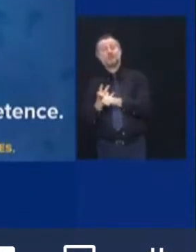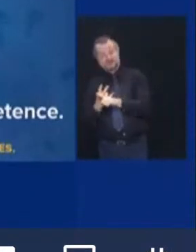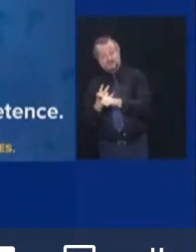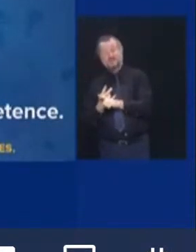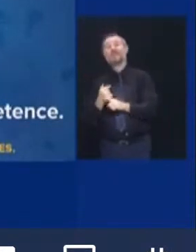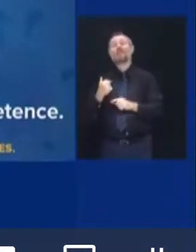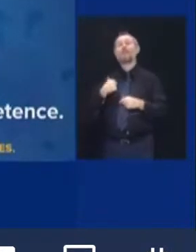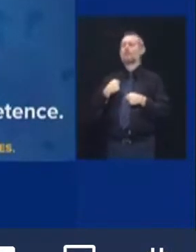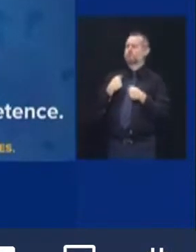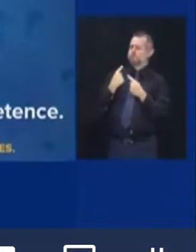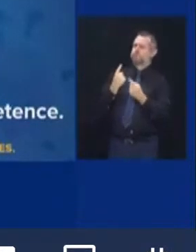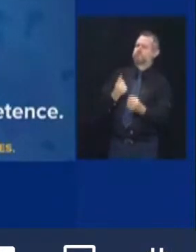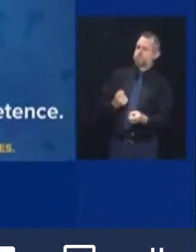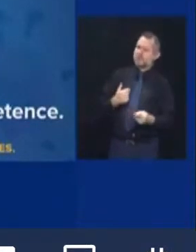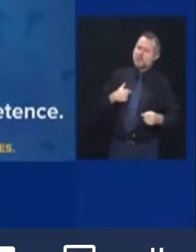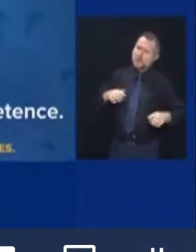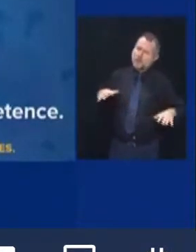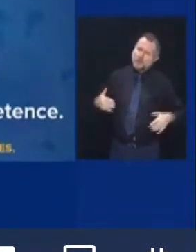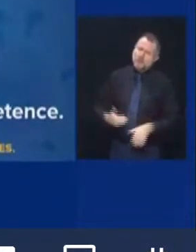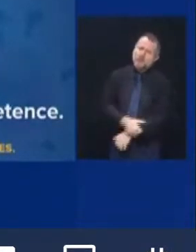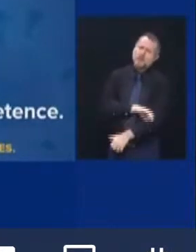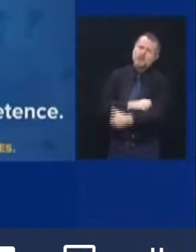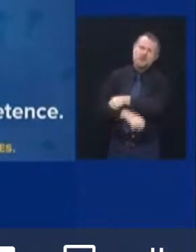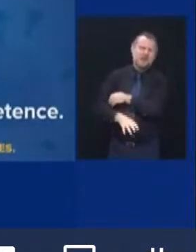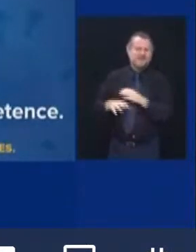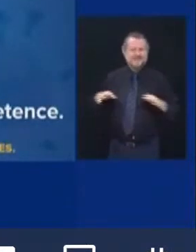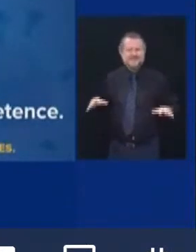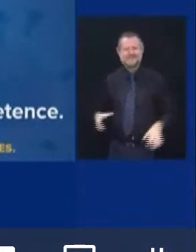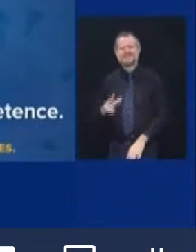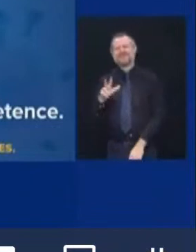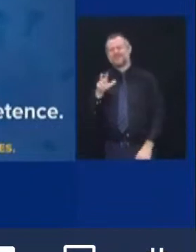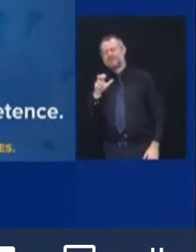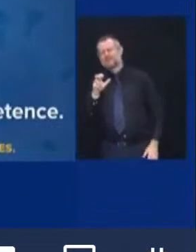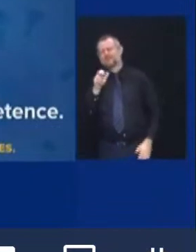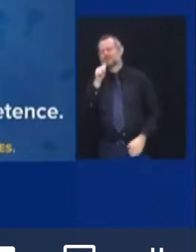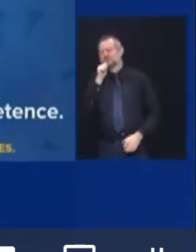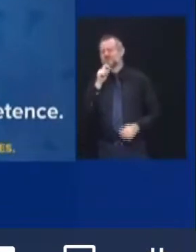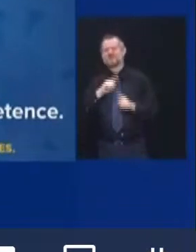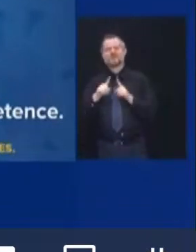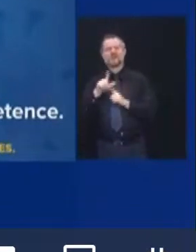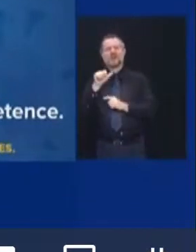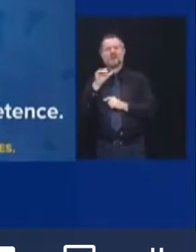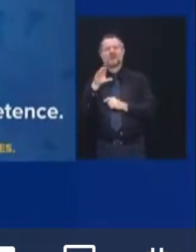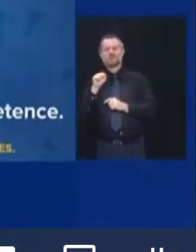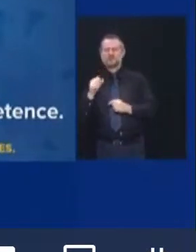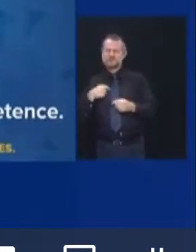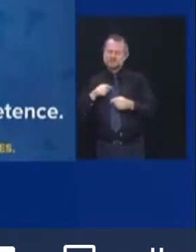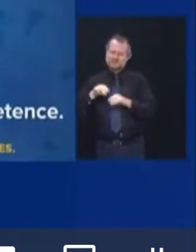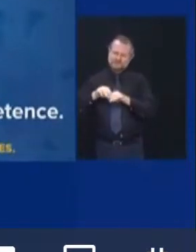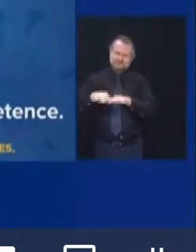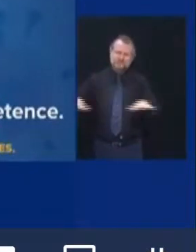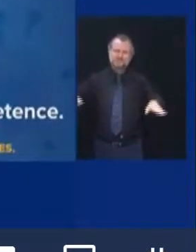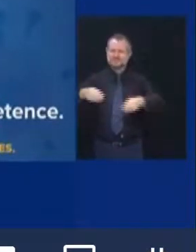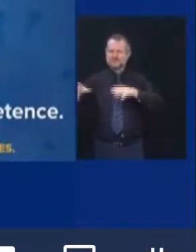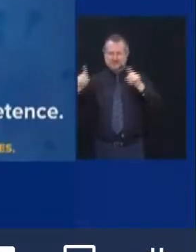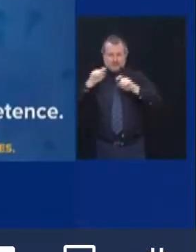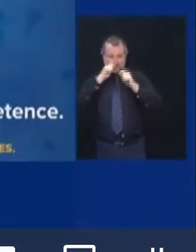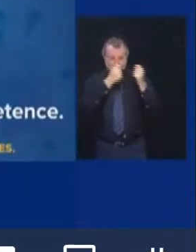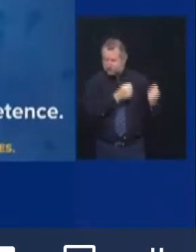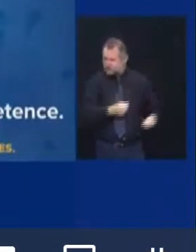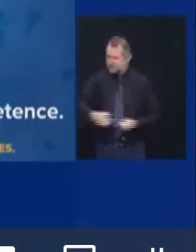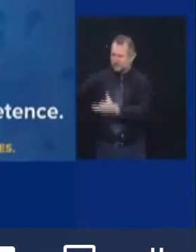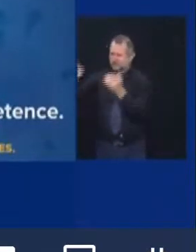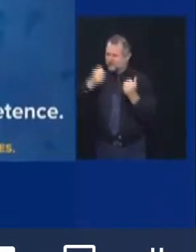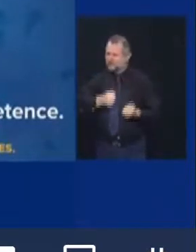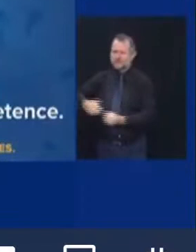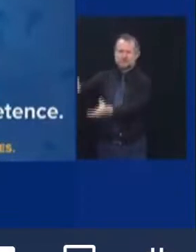moving heaven and earth, 300 private labs, more testing pro rata than any other state. How many tests have we done